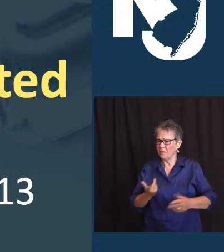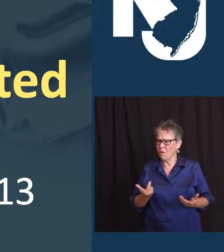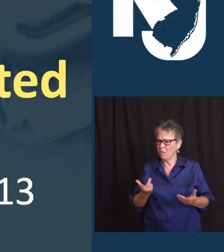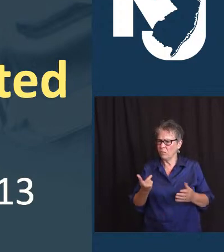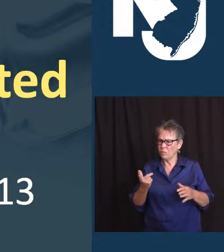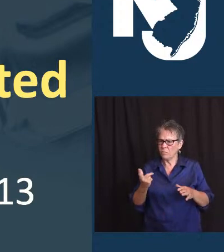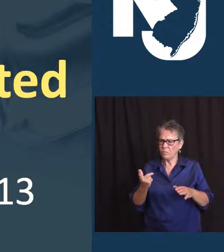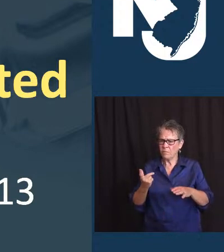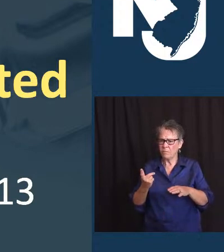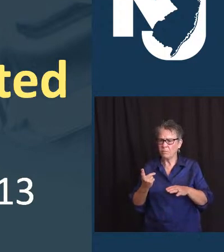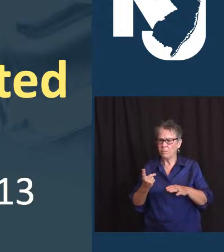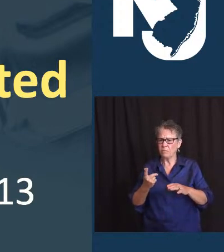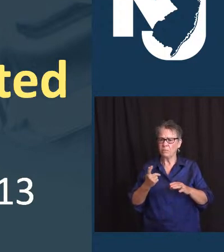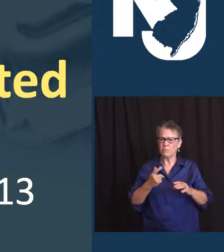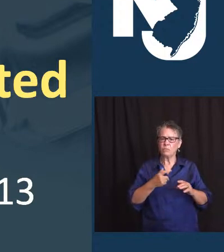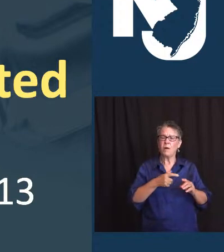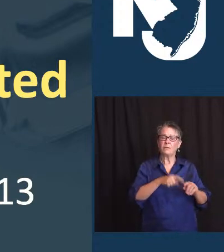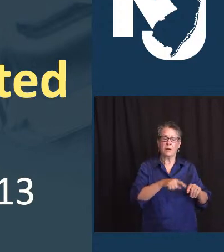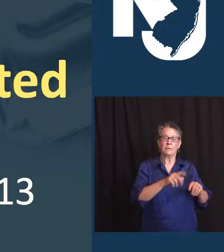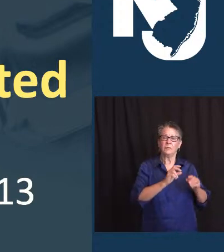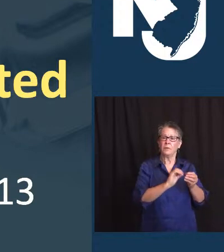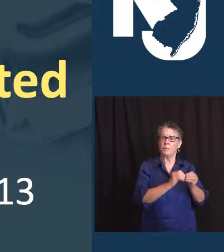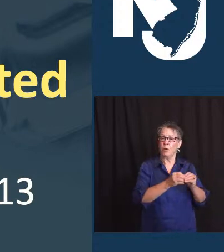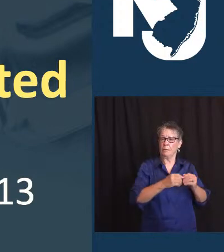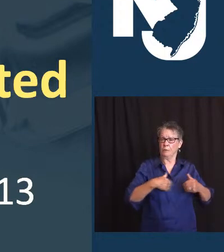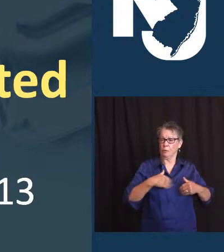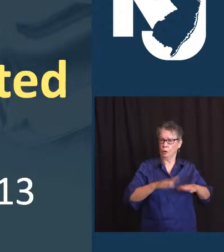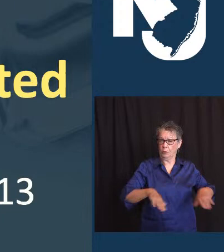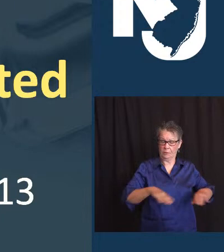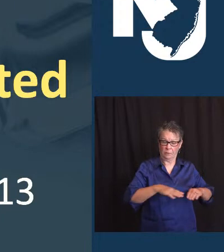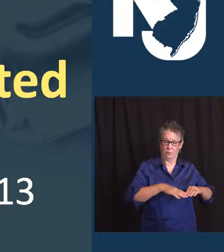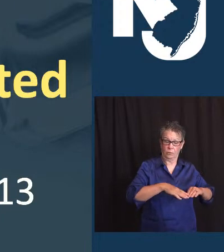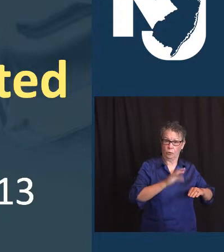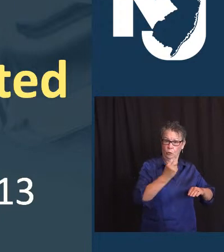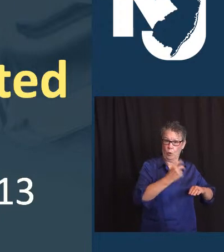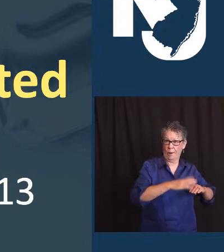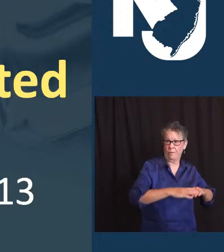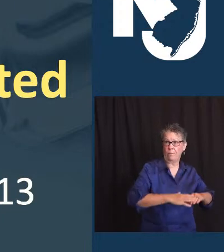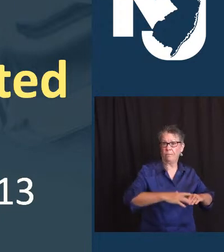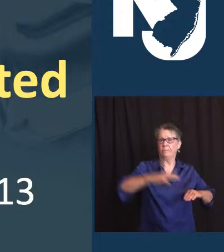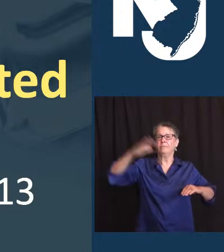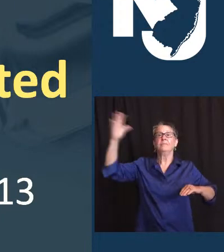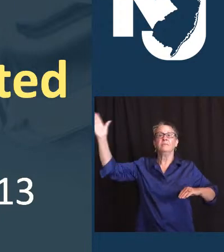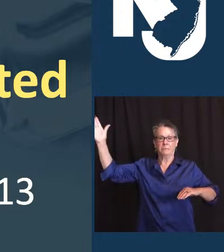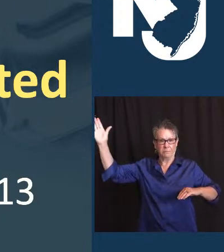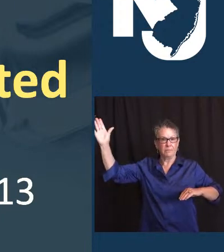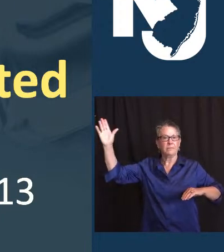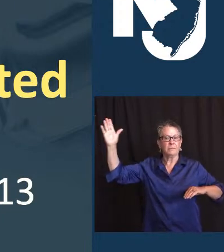first dose. And this morning we can report that a total of 5,000